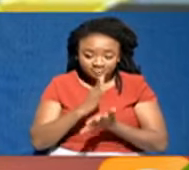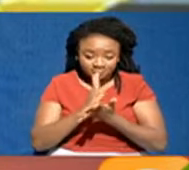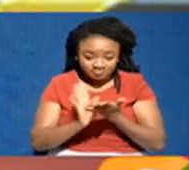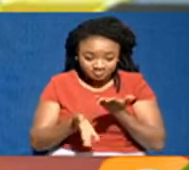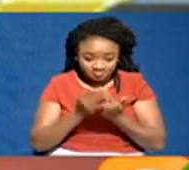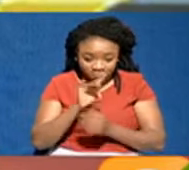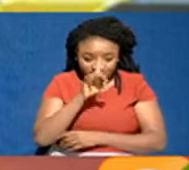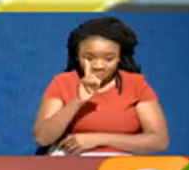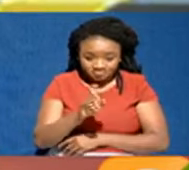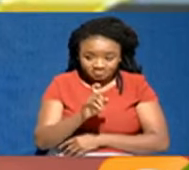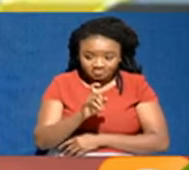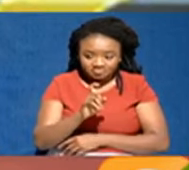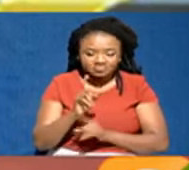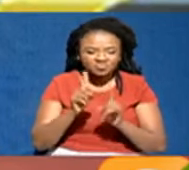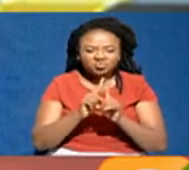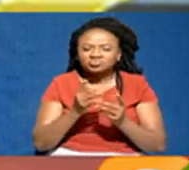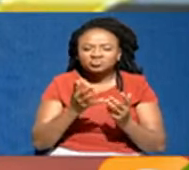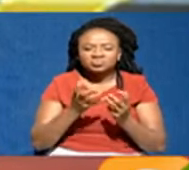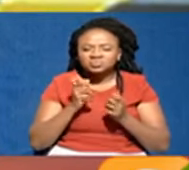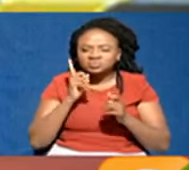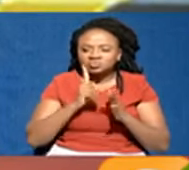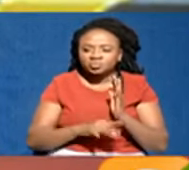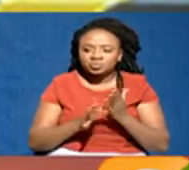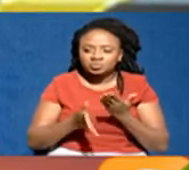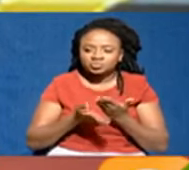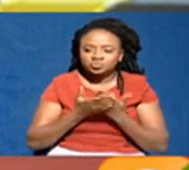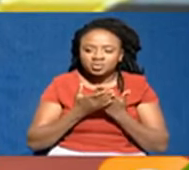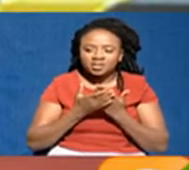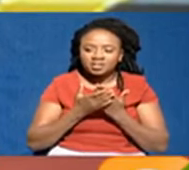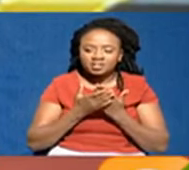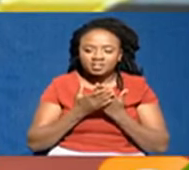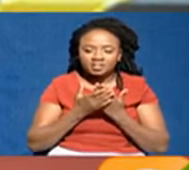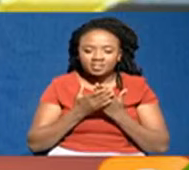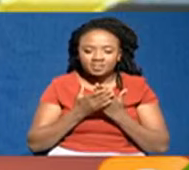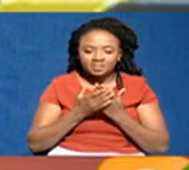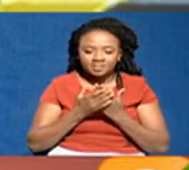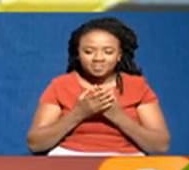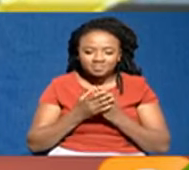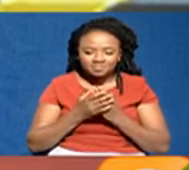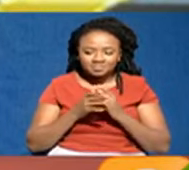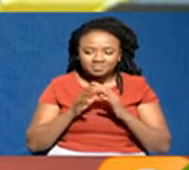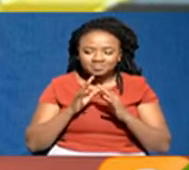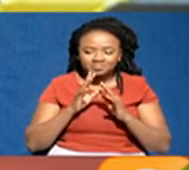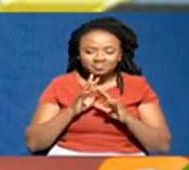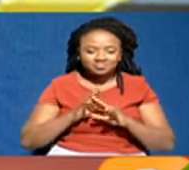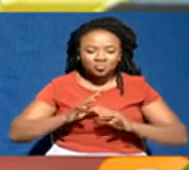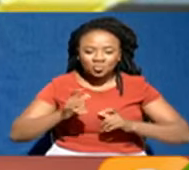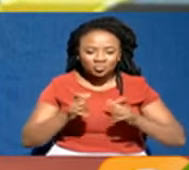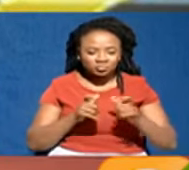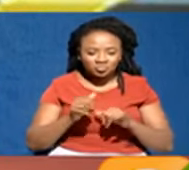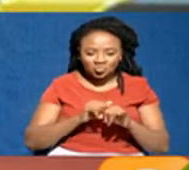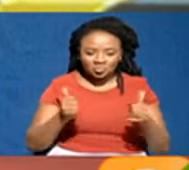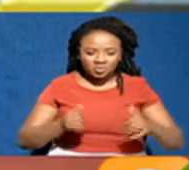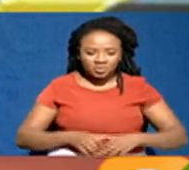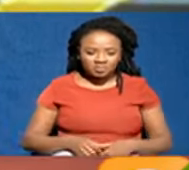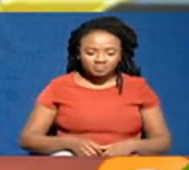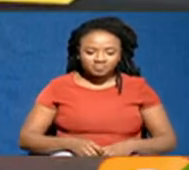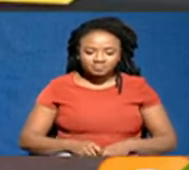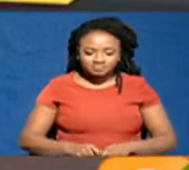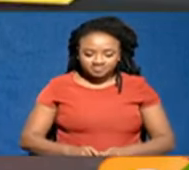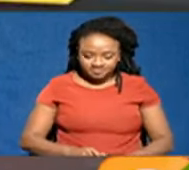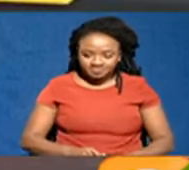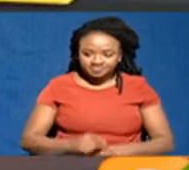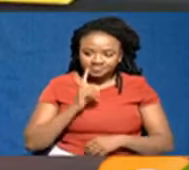it really take to restore sanity on our roads? Joining me in studio are Bright Oiwaya, a road